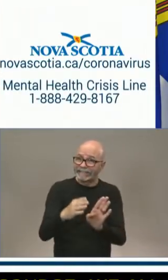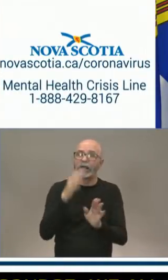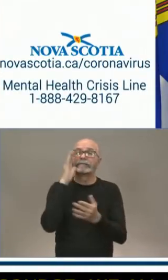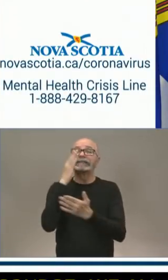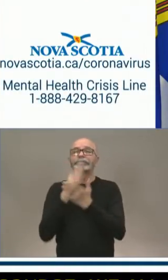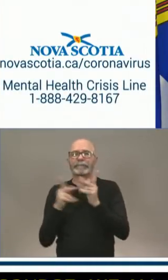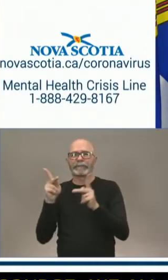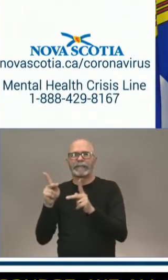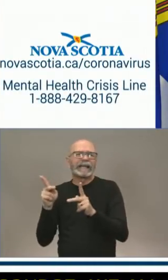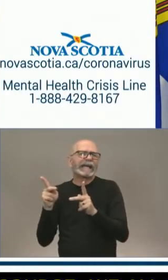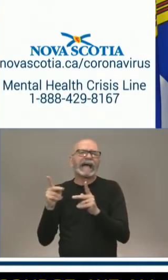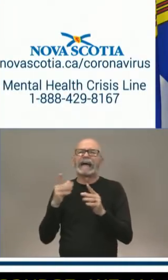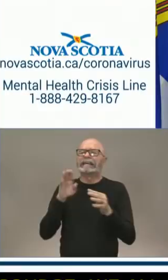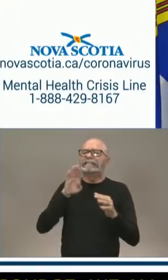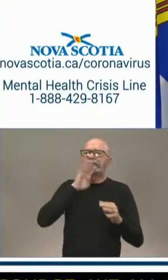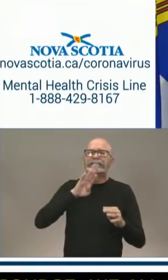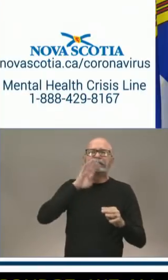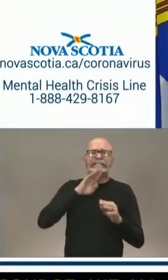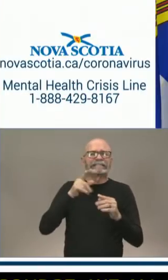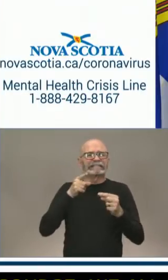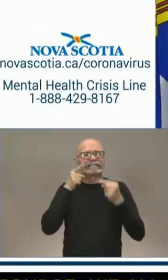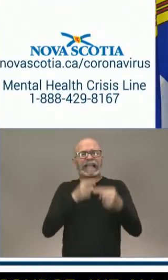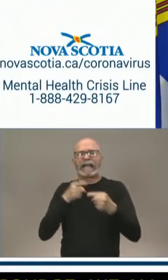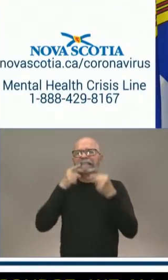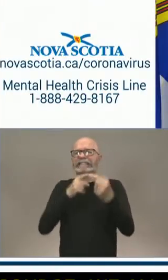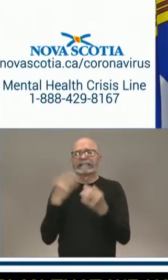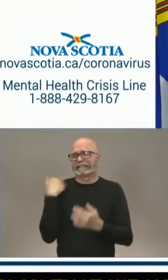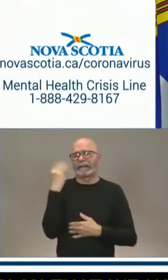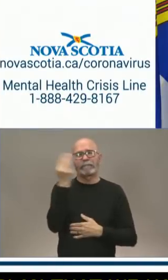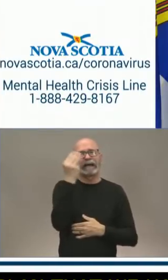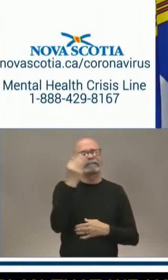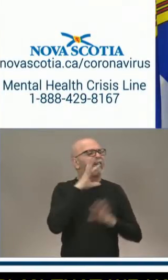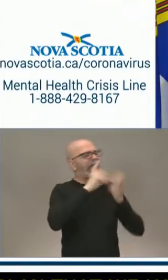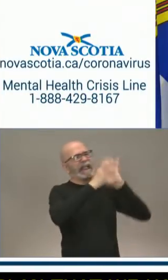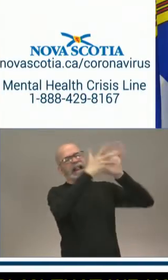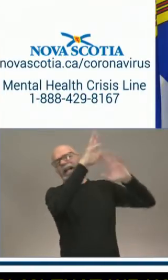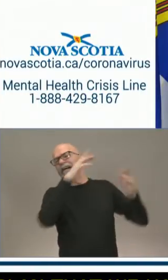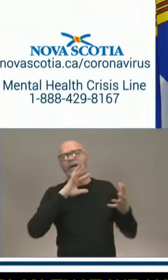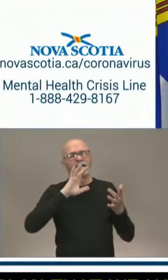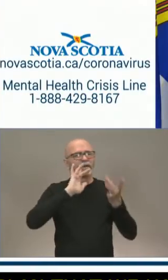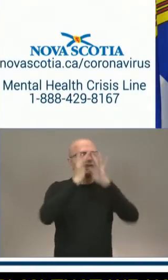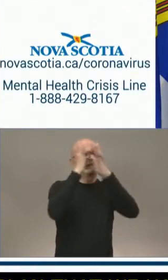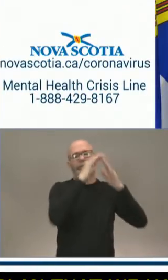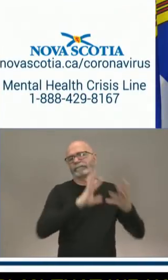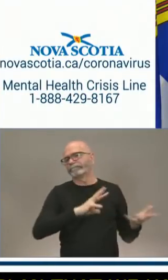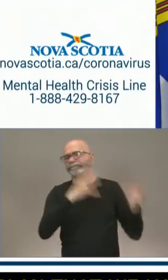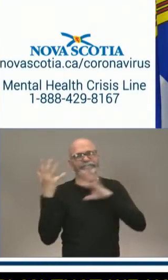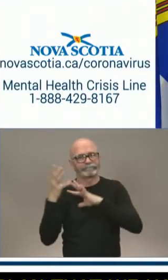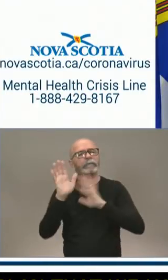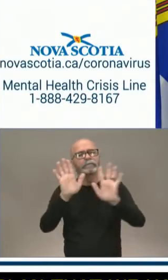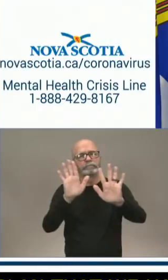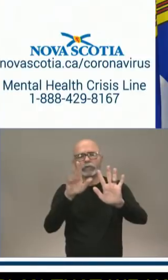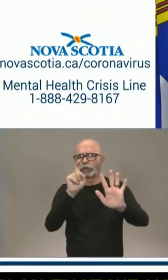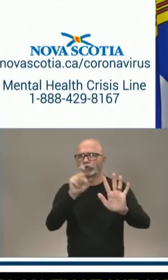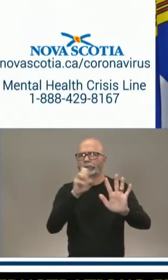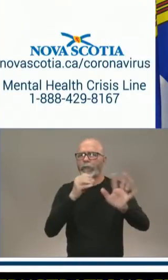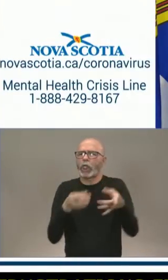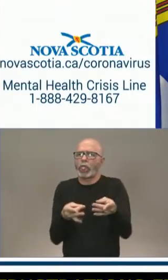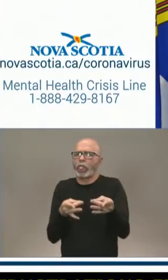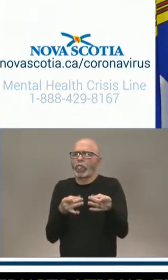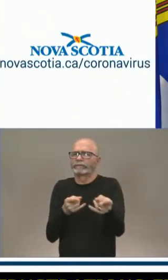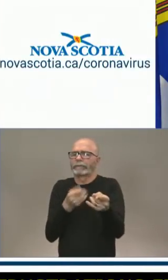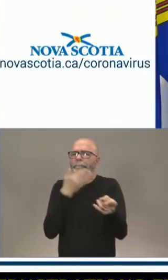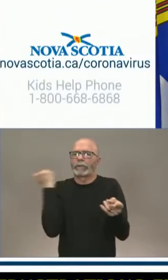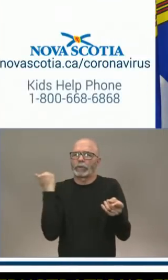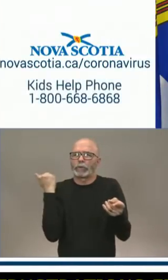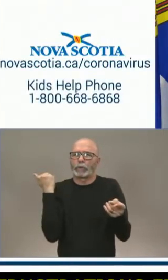week. And Dr. Strang has assured me that the experience will be much better. As well, last week's restrictions are lifted, and